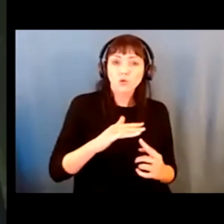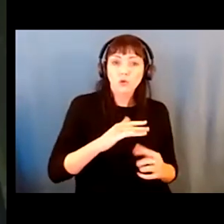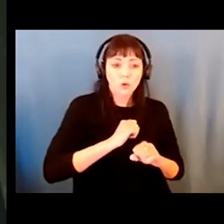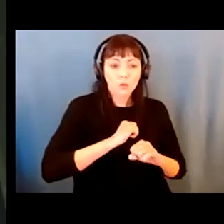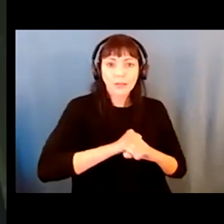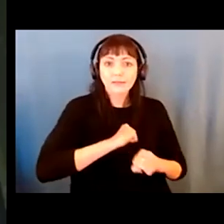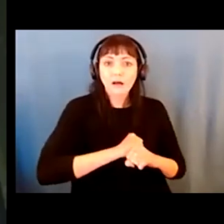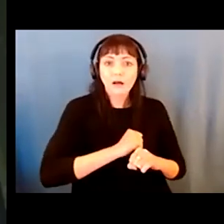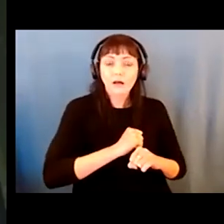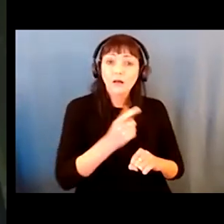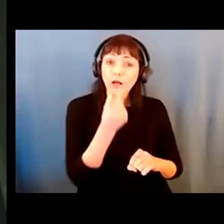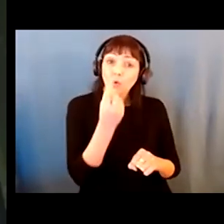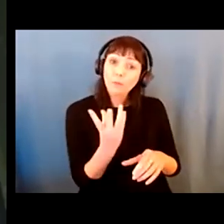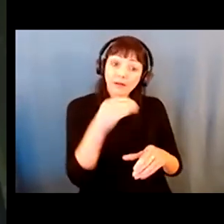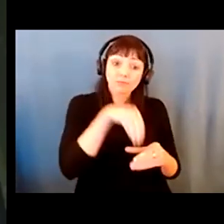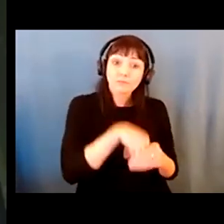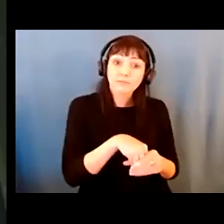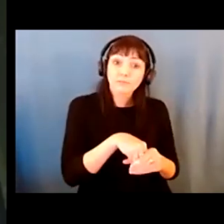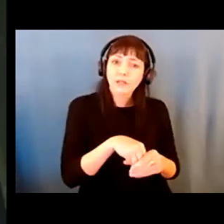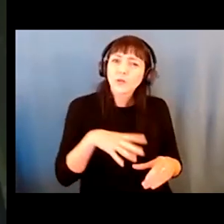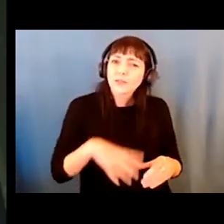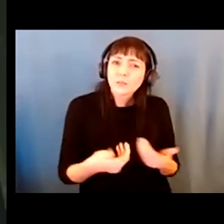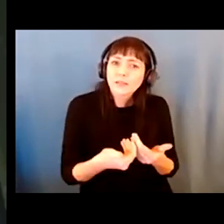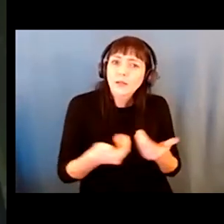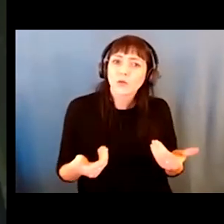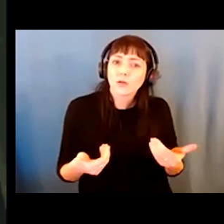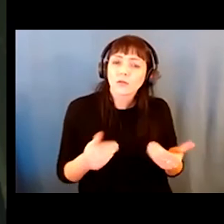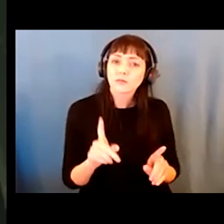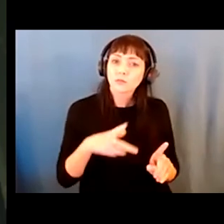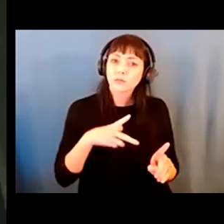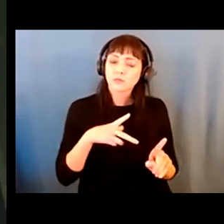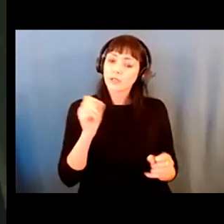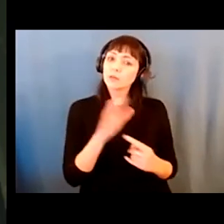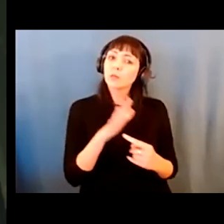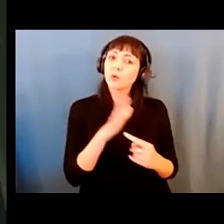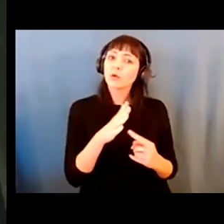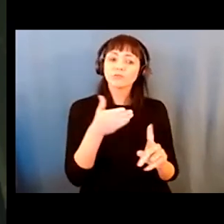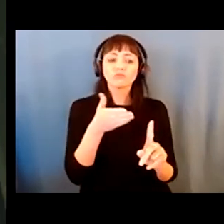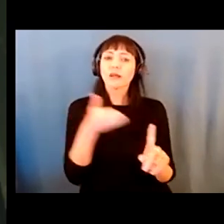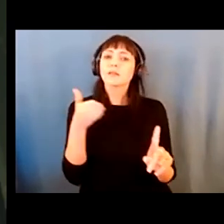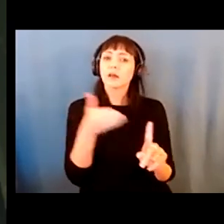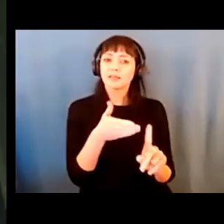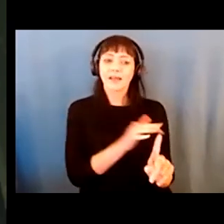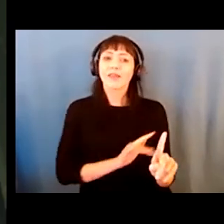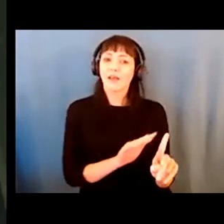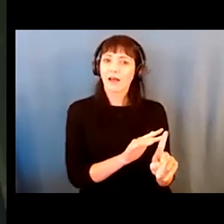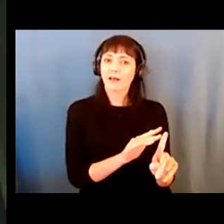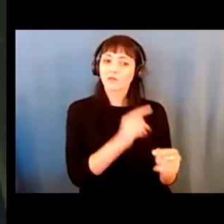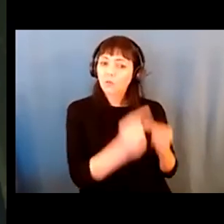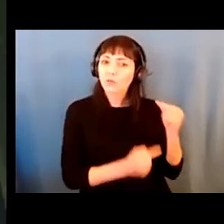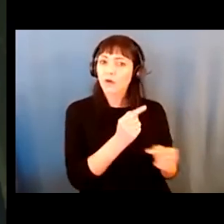parcel of all of that. It doesn't have to be separate, but it has to be recognised as being there all the time. And I think with the